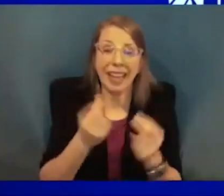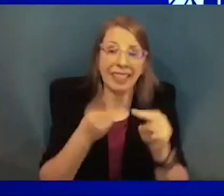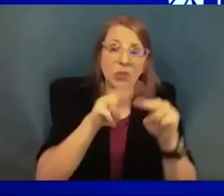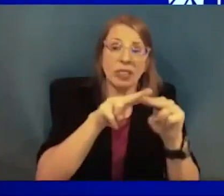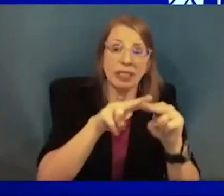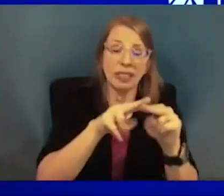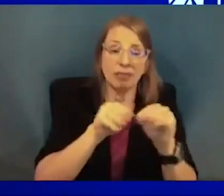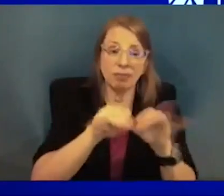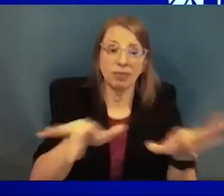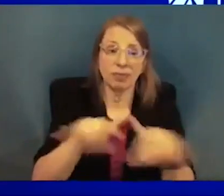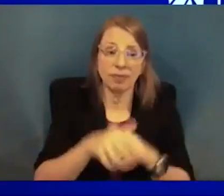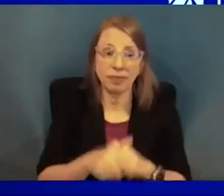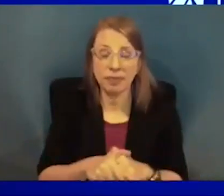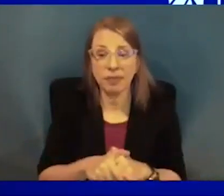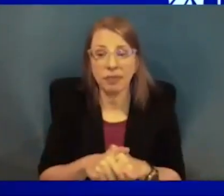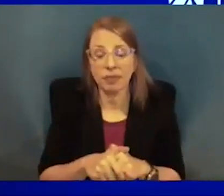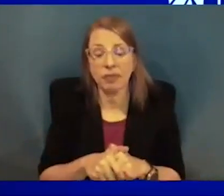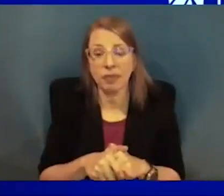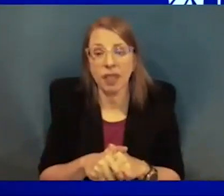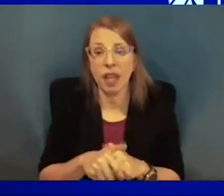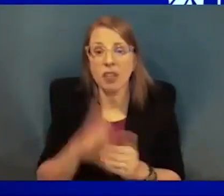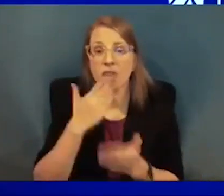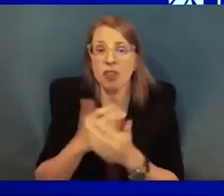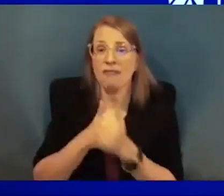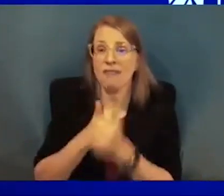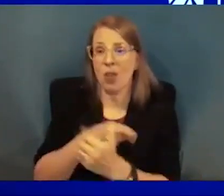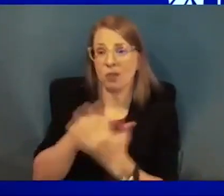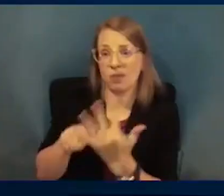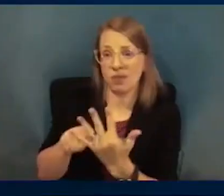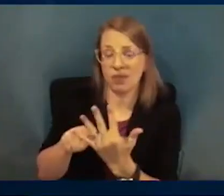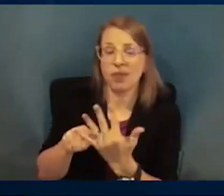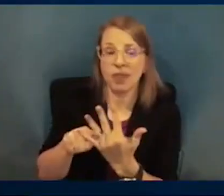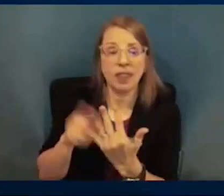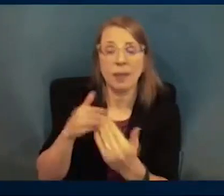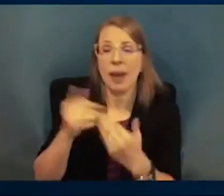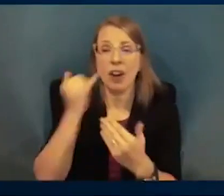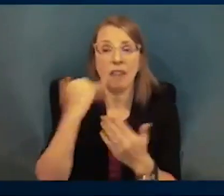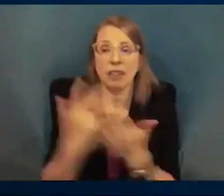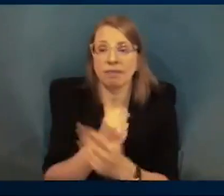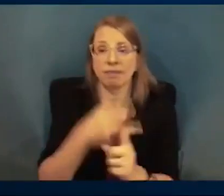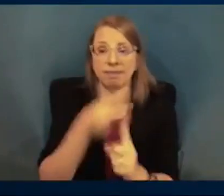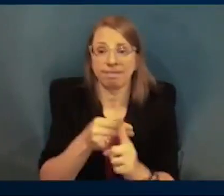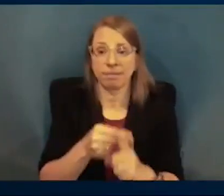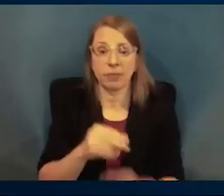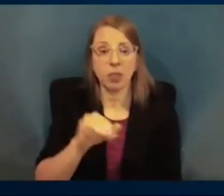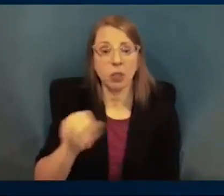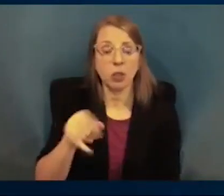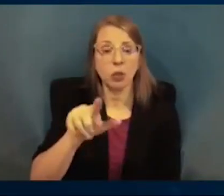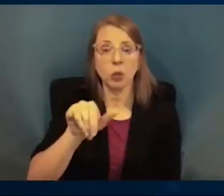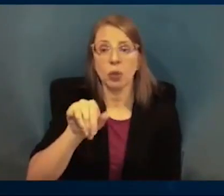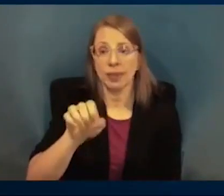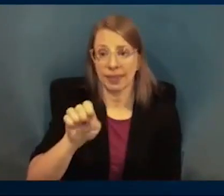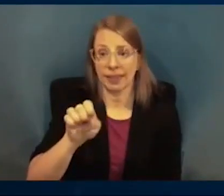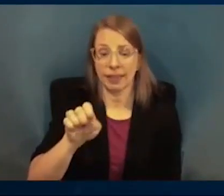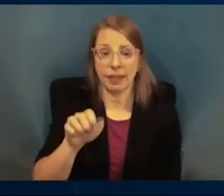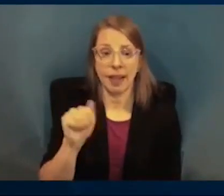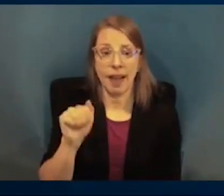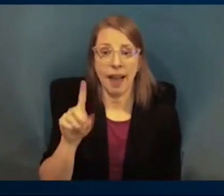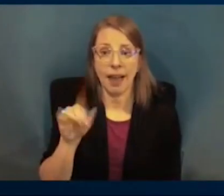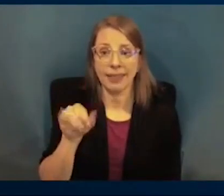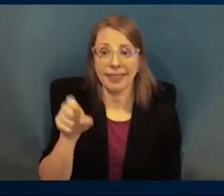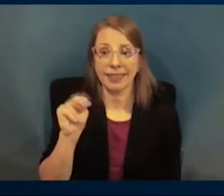those non-pharmaceutical interventions, even if you got vaccinated. Julie wants to know, is Addison's disease considered a